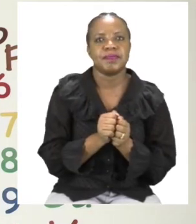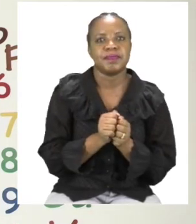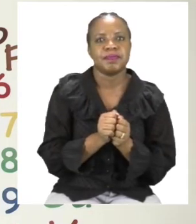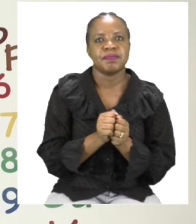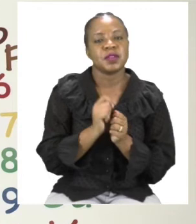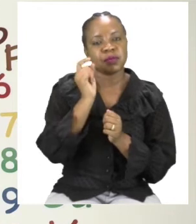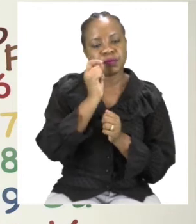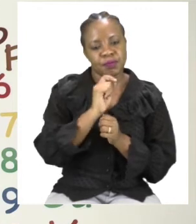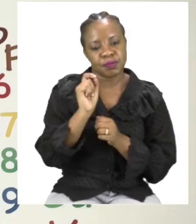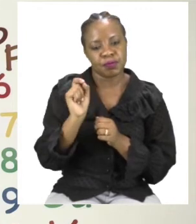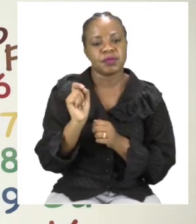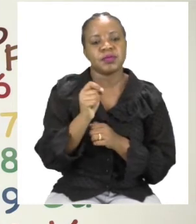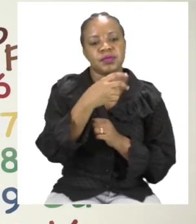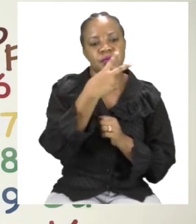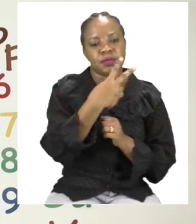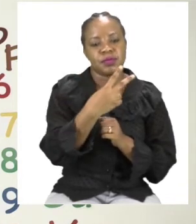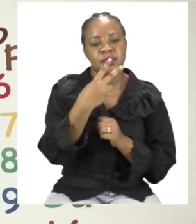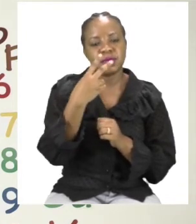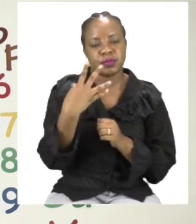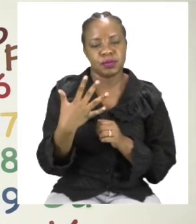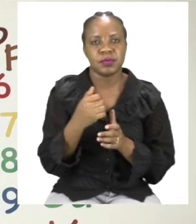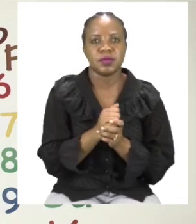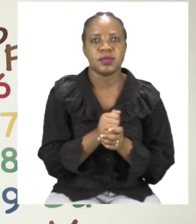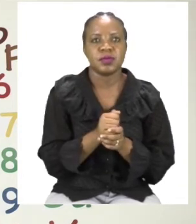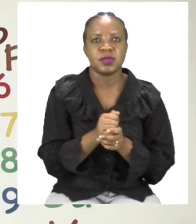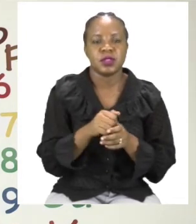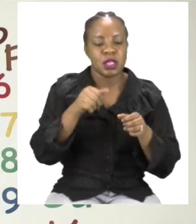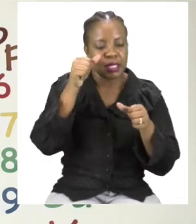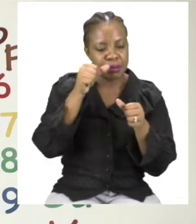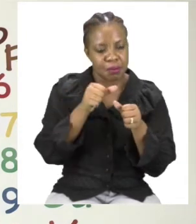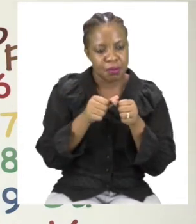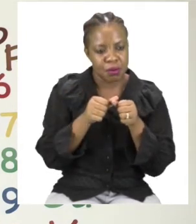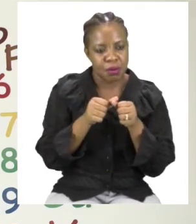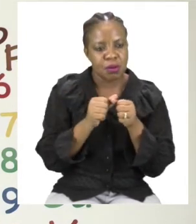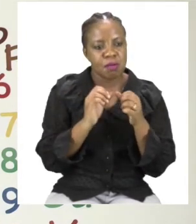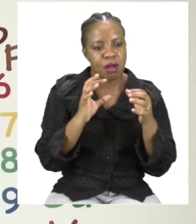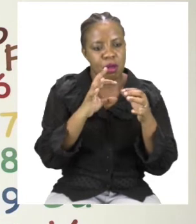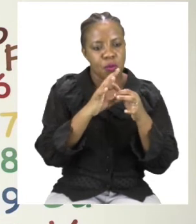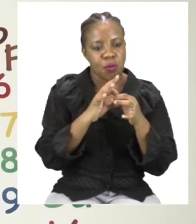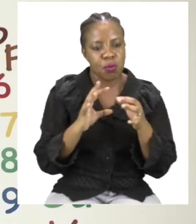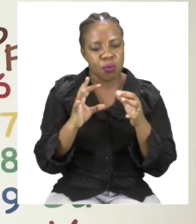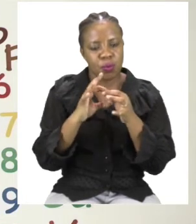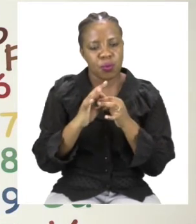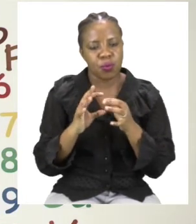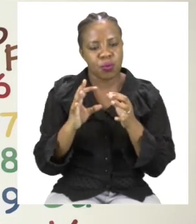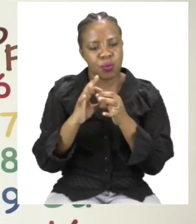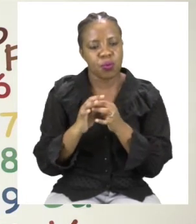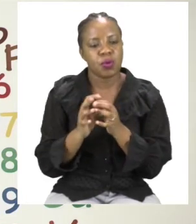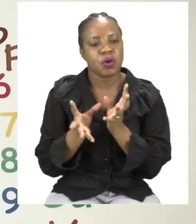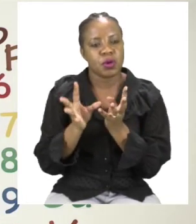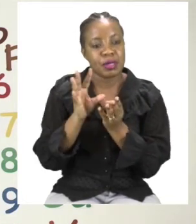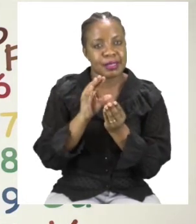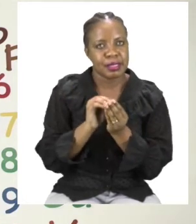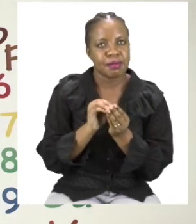Remember, boys and girls, when we are doing chain sums, our answer helps us to link the chain and move it